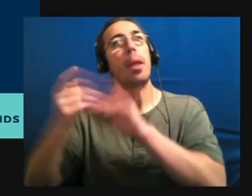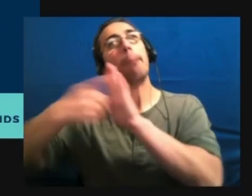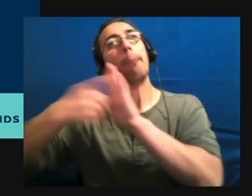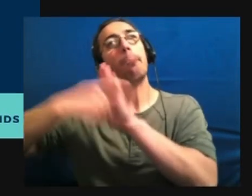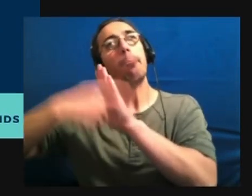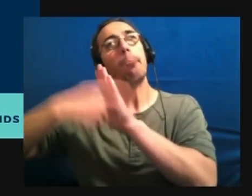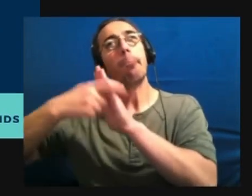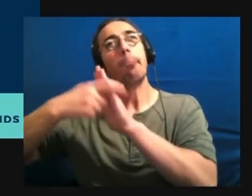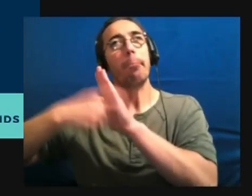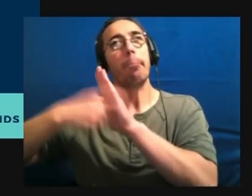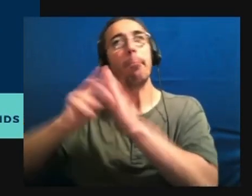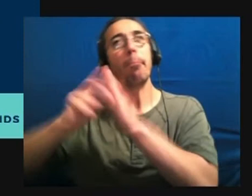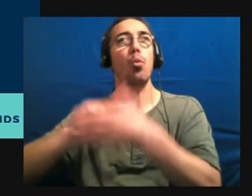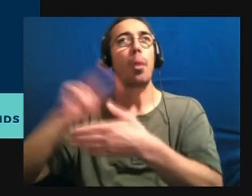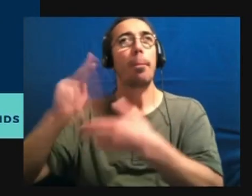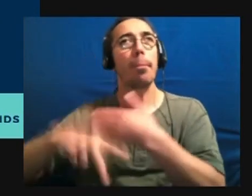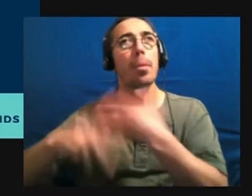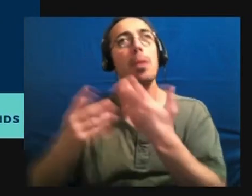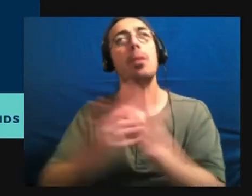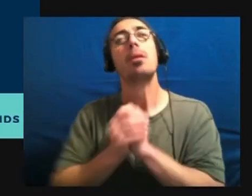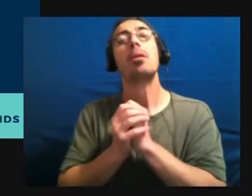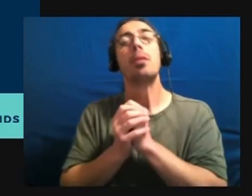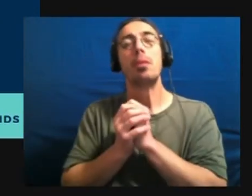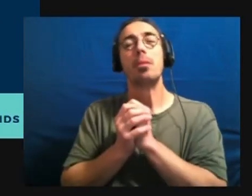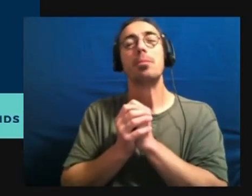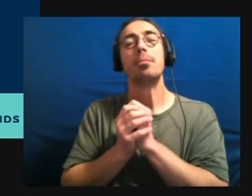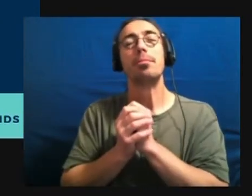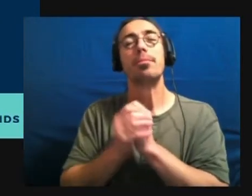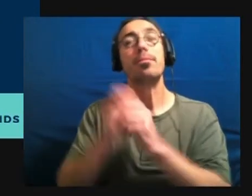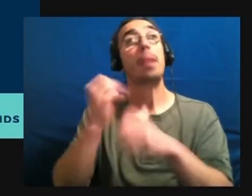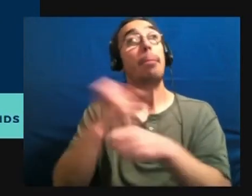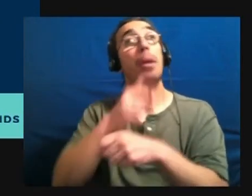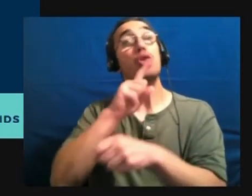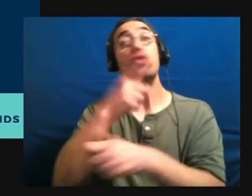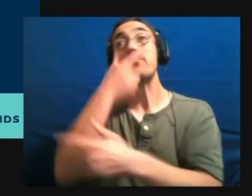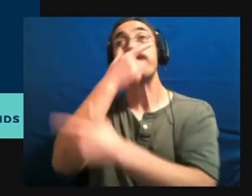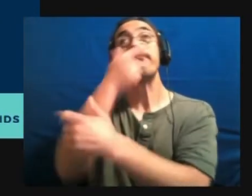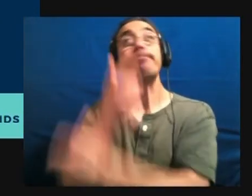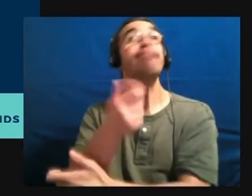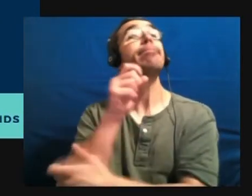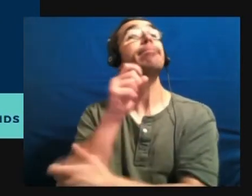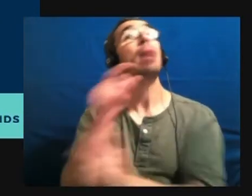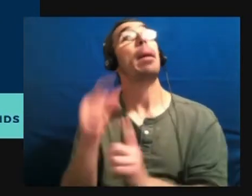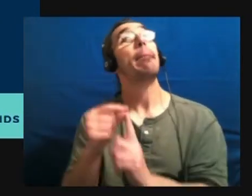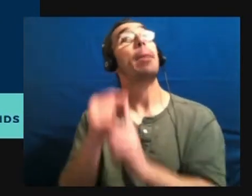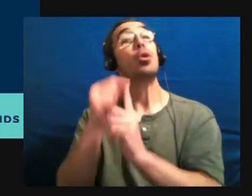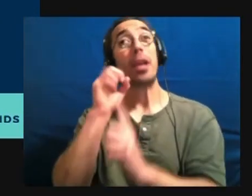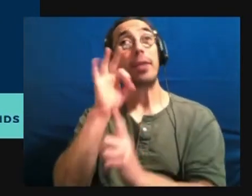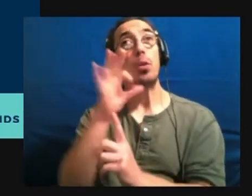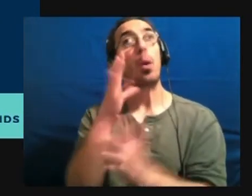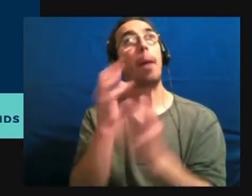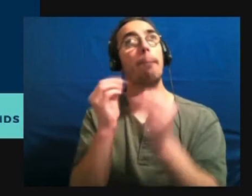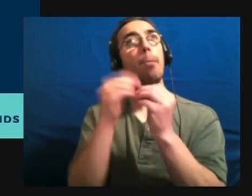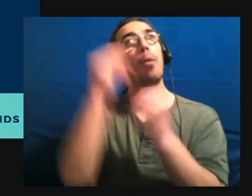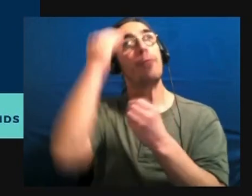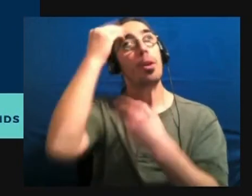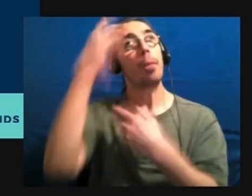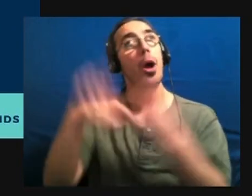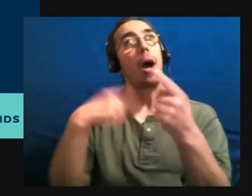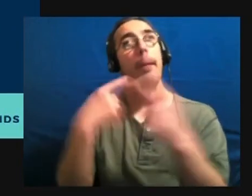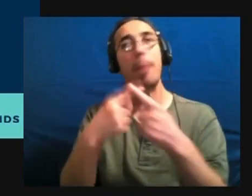program, and be sure to tune in for that, especially if you're looking into more information about